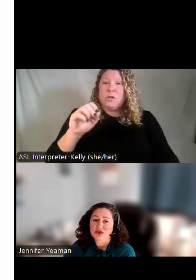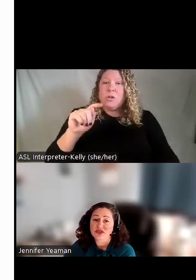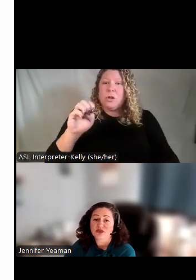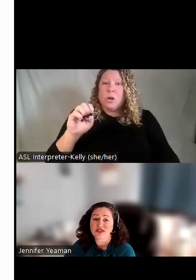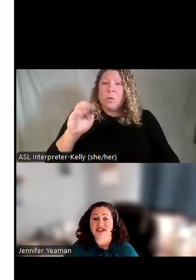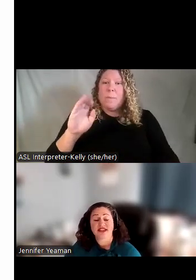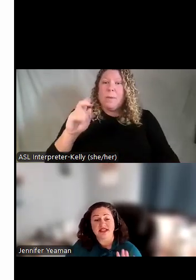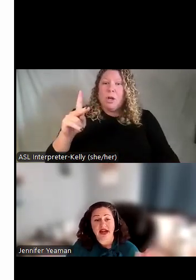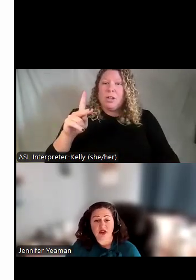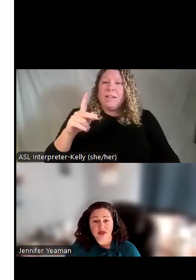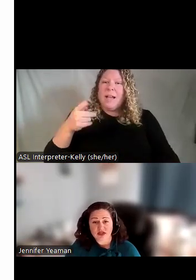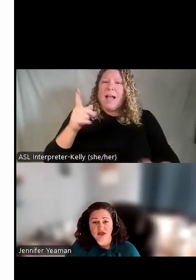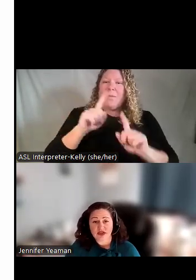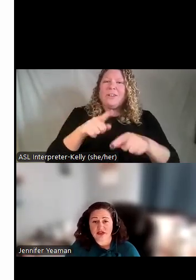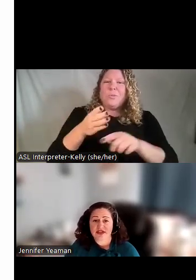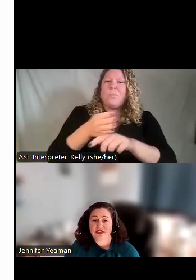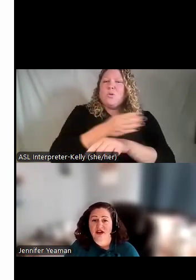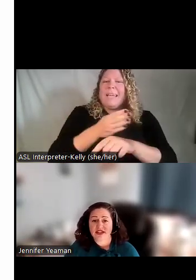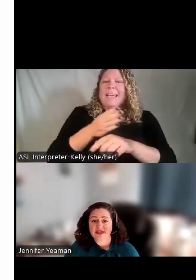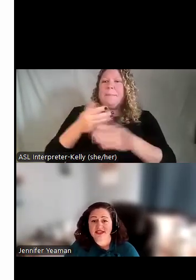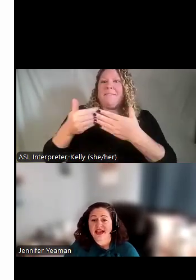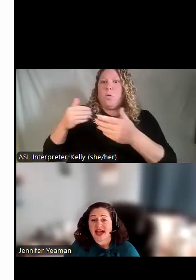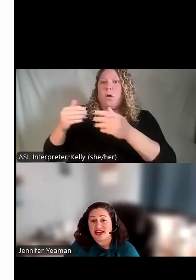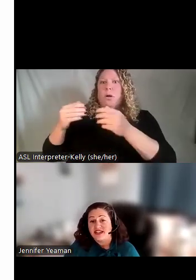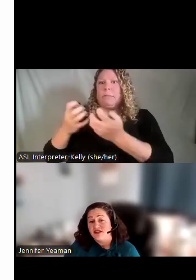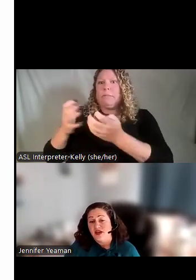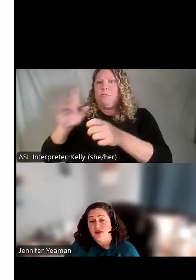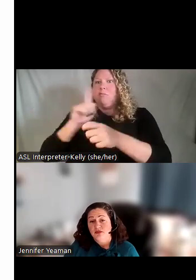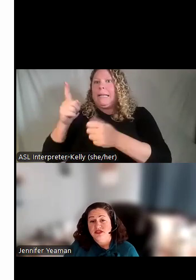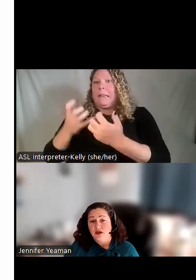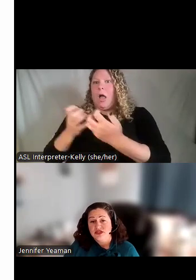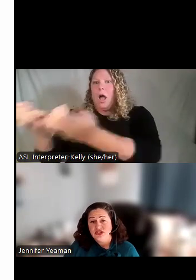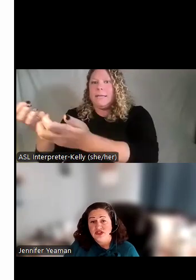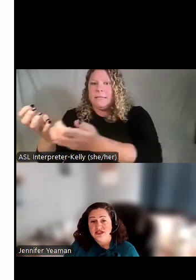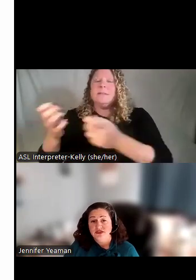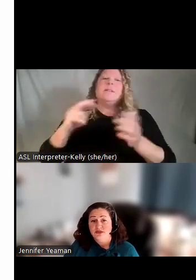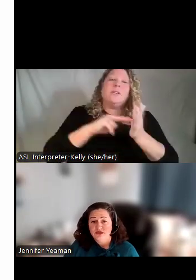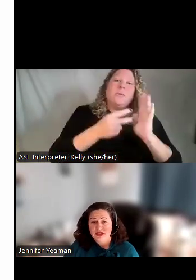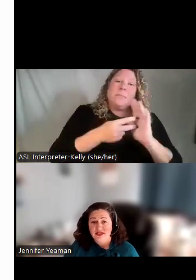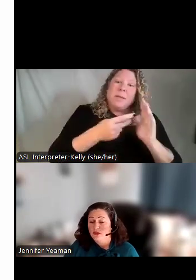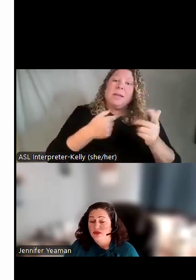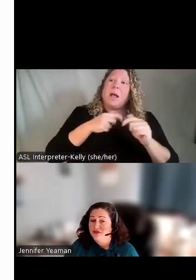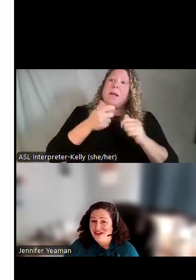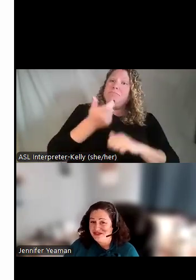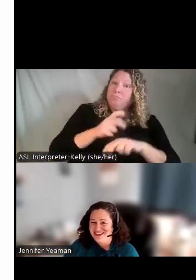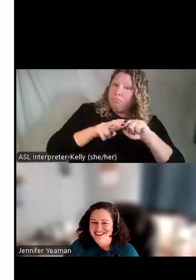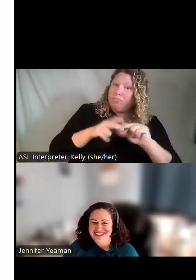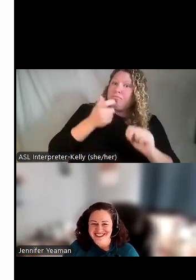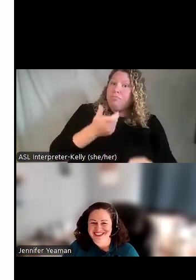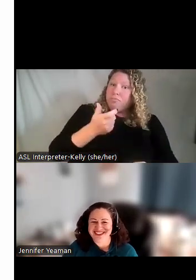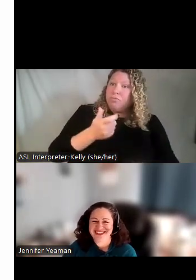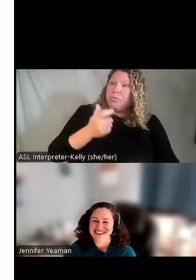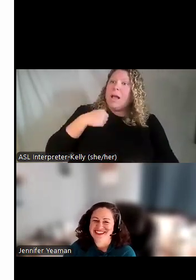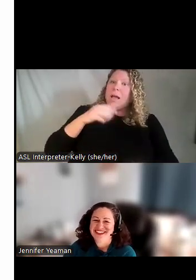and the crew to present the entire musical in front of an audience and identify problems and opportunities for improvement that were not found during